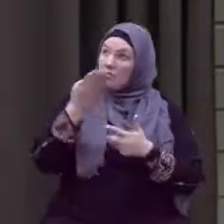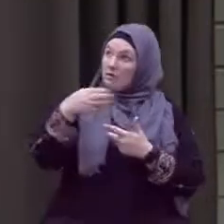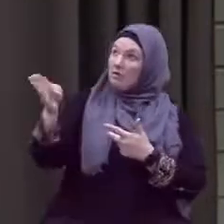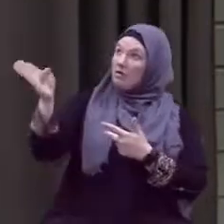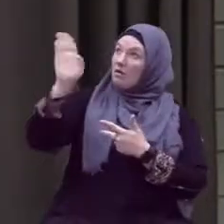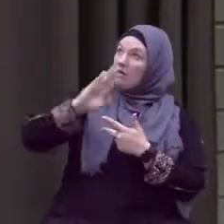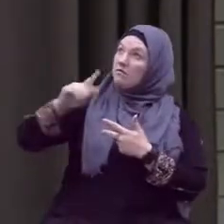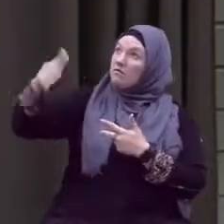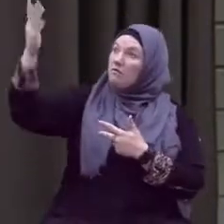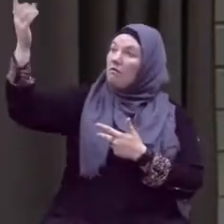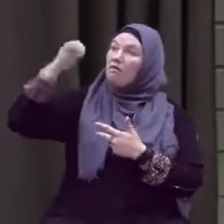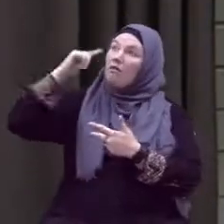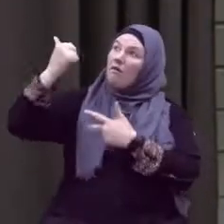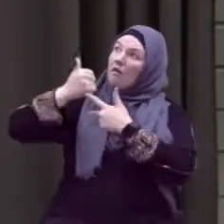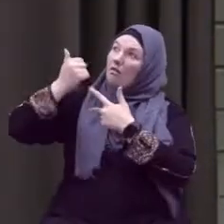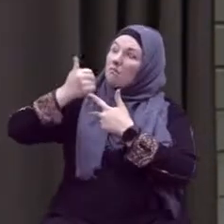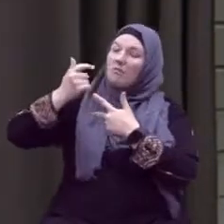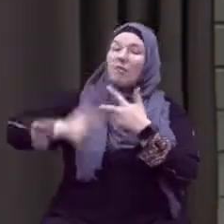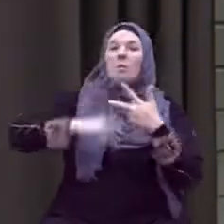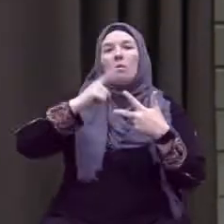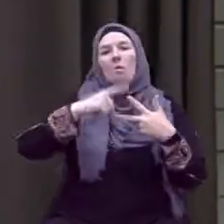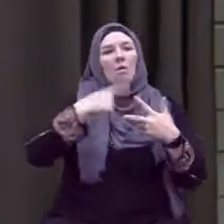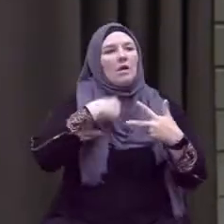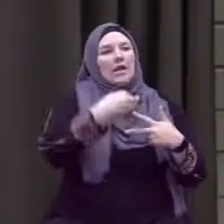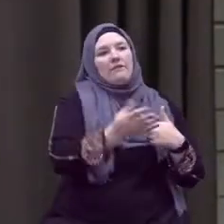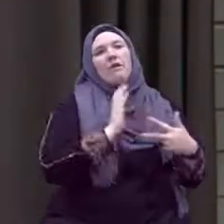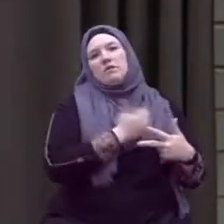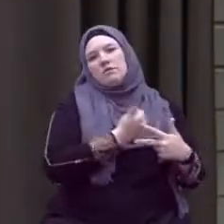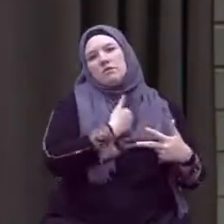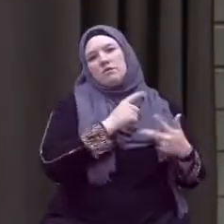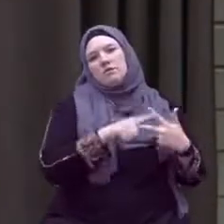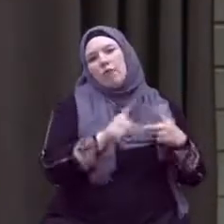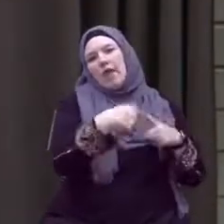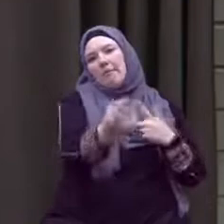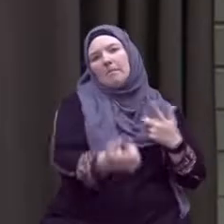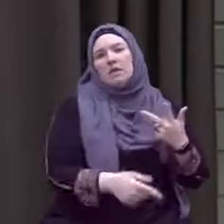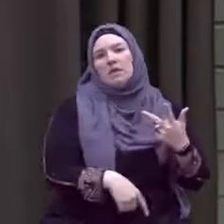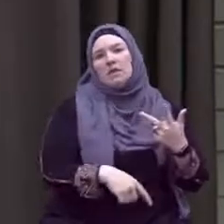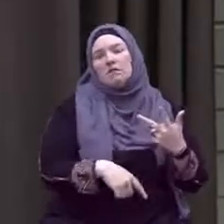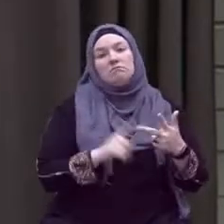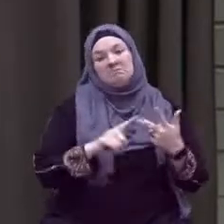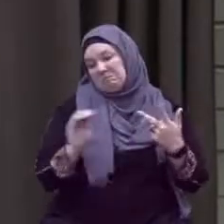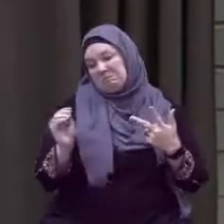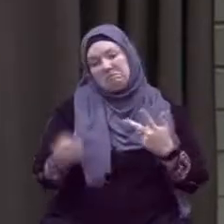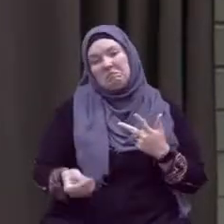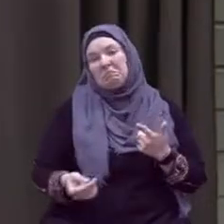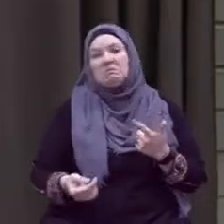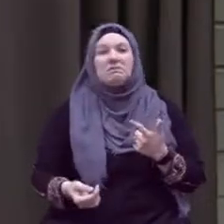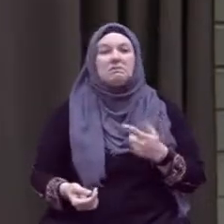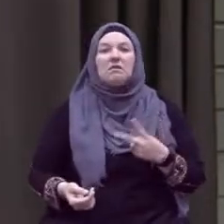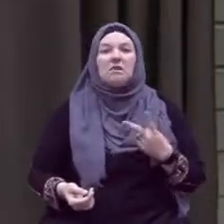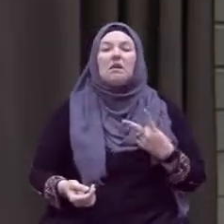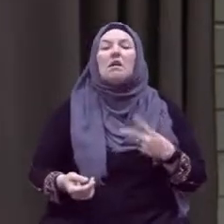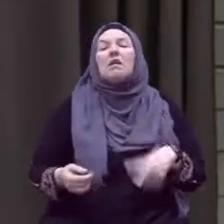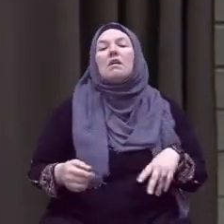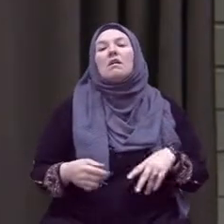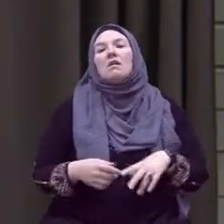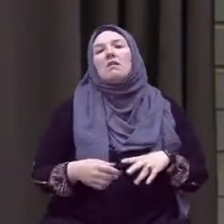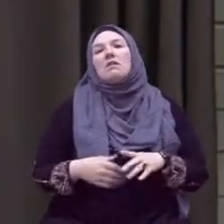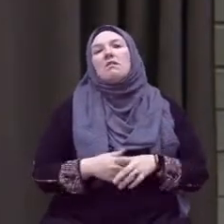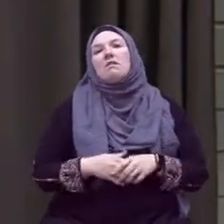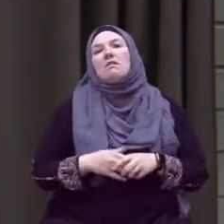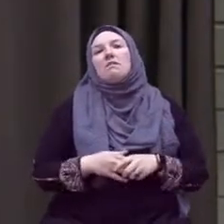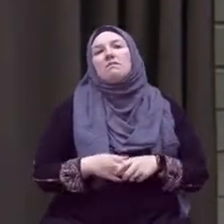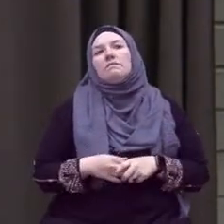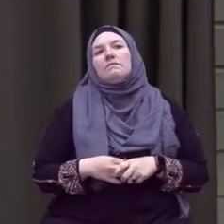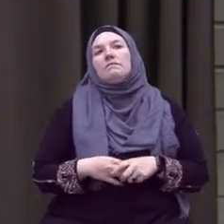Wise people, adults and grown-ups, when they are faced with a wall,